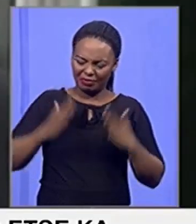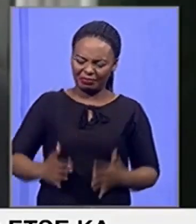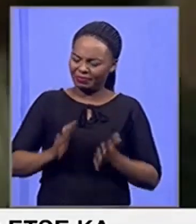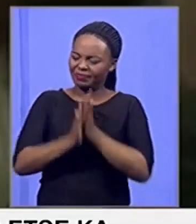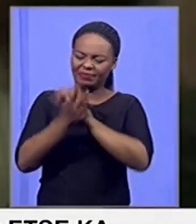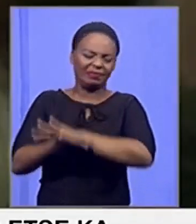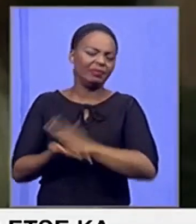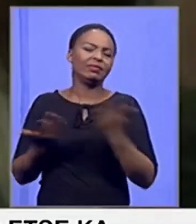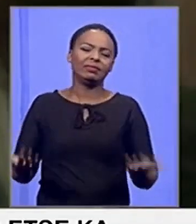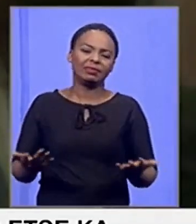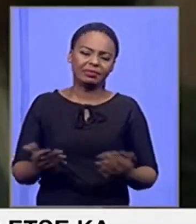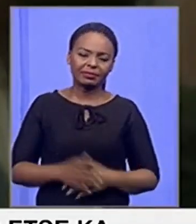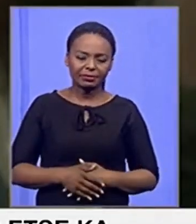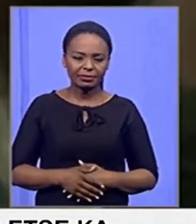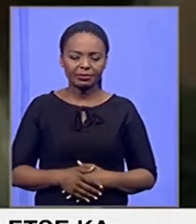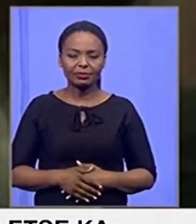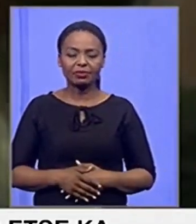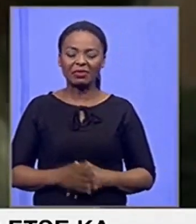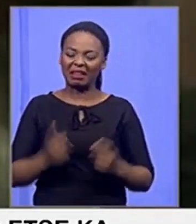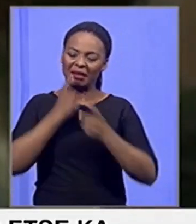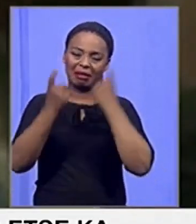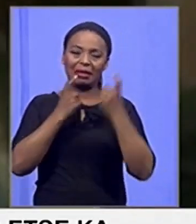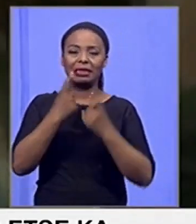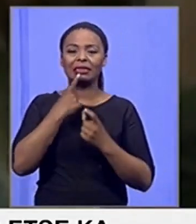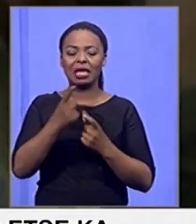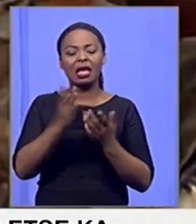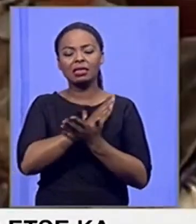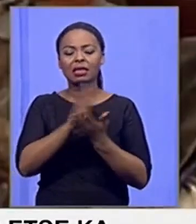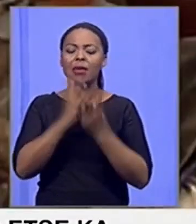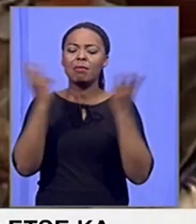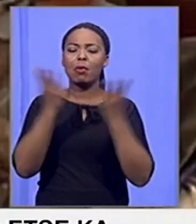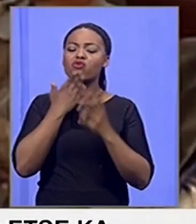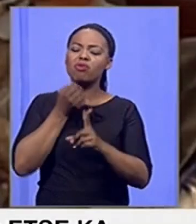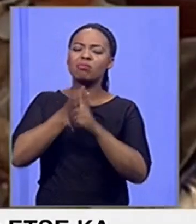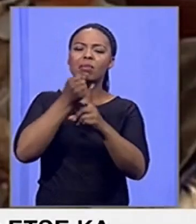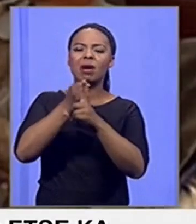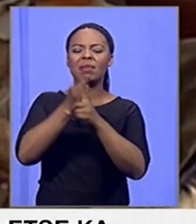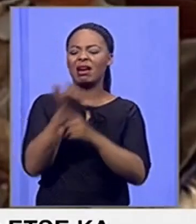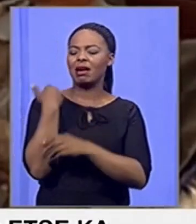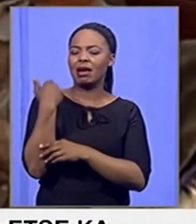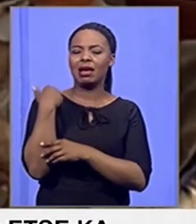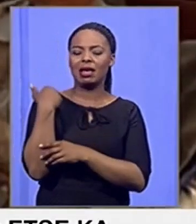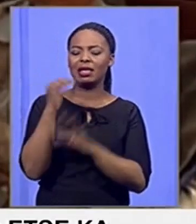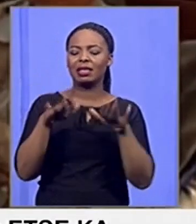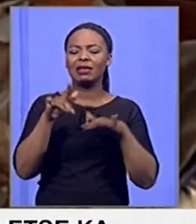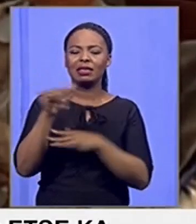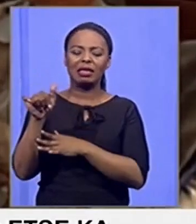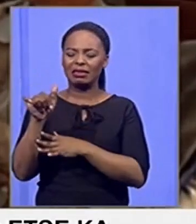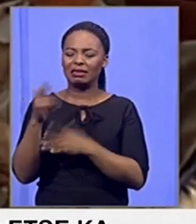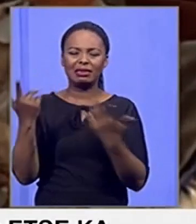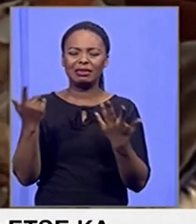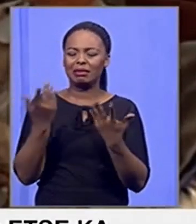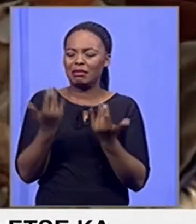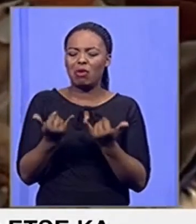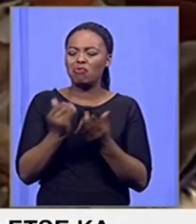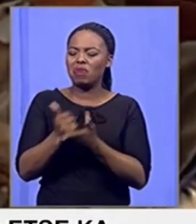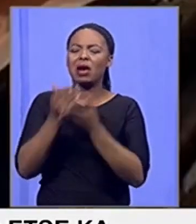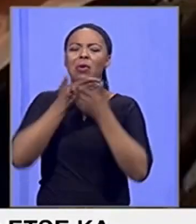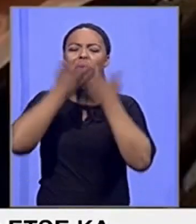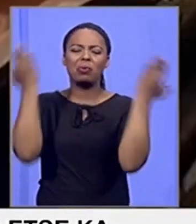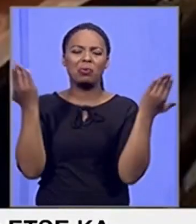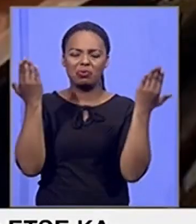e nngwe ke hore ha ho etswe ho lekaneng hore ho tsejwe batho ba bolaileng diphofu le hoja ho ile ha